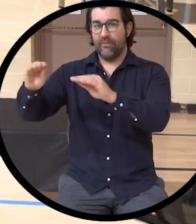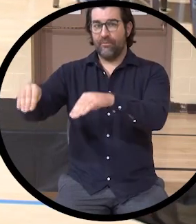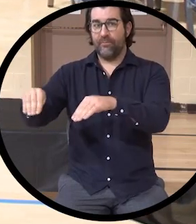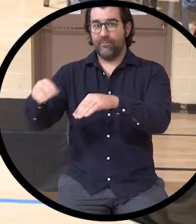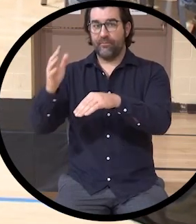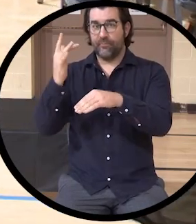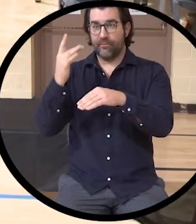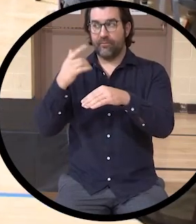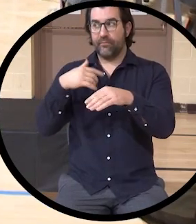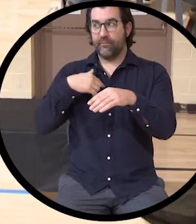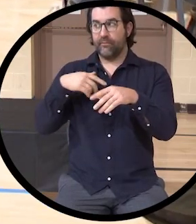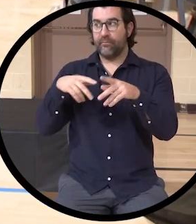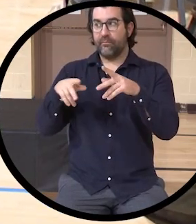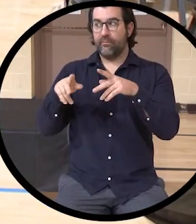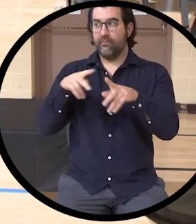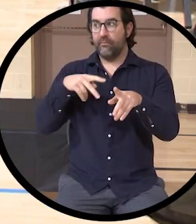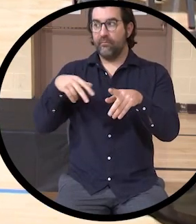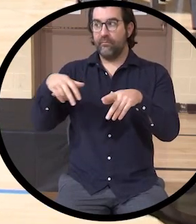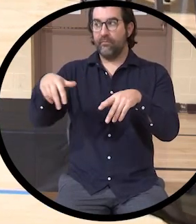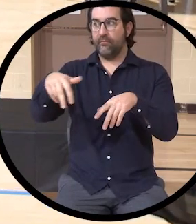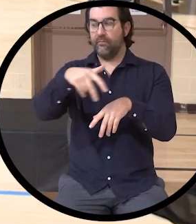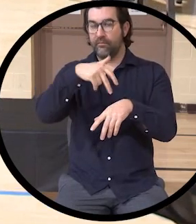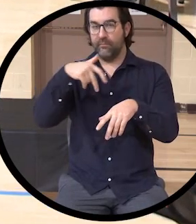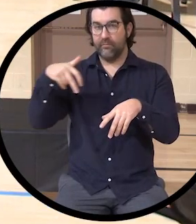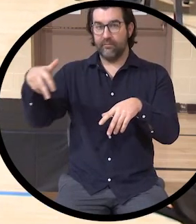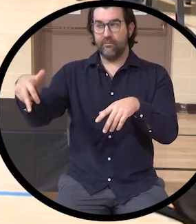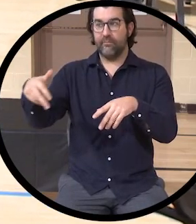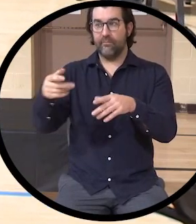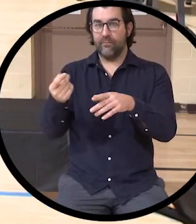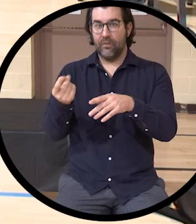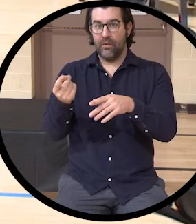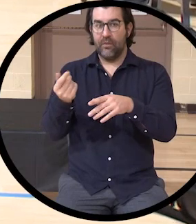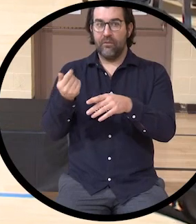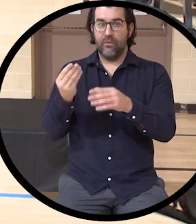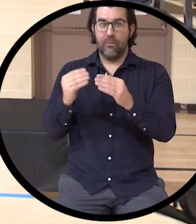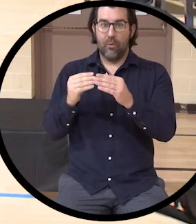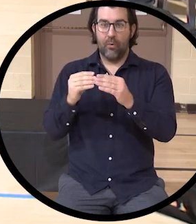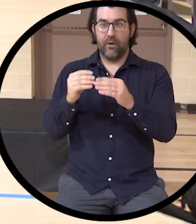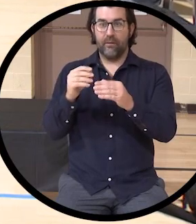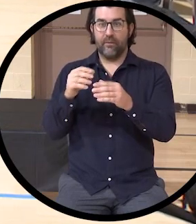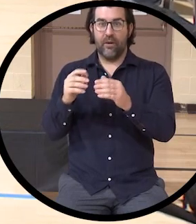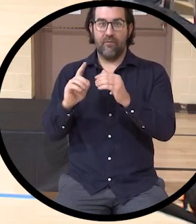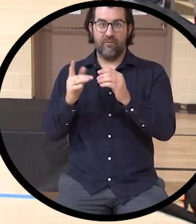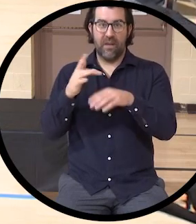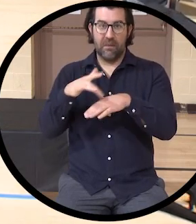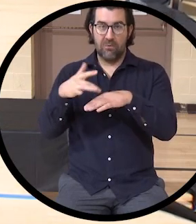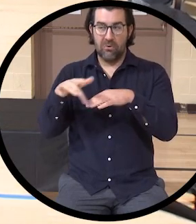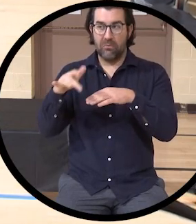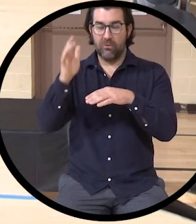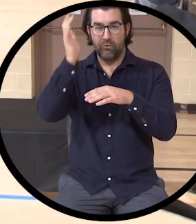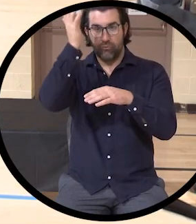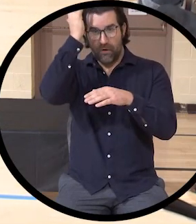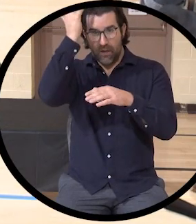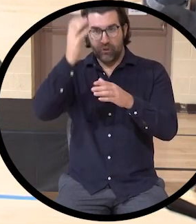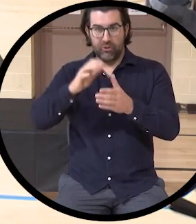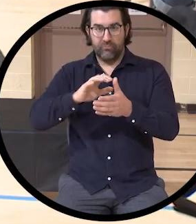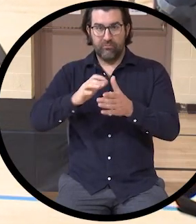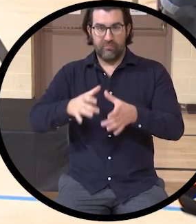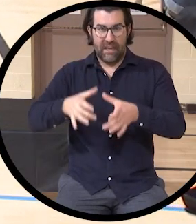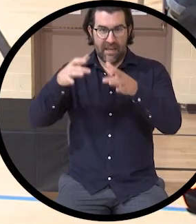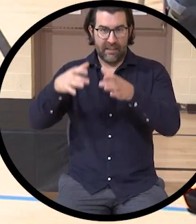it's a pedestrian walks and dogs around here? It'd be nice to have a few more public trash cans. So the question was